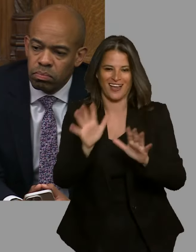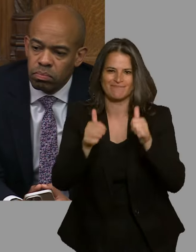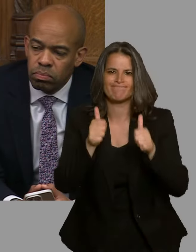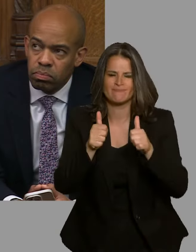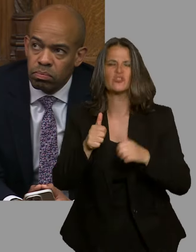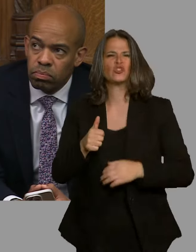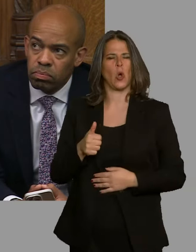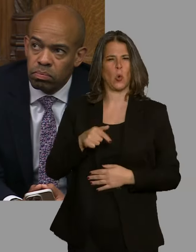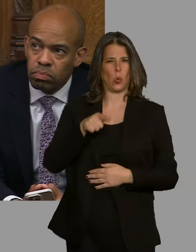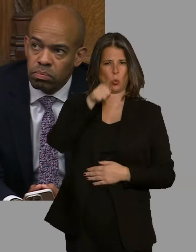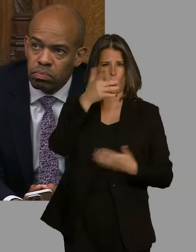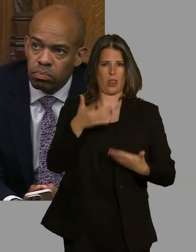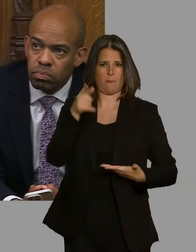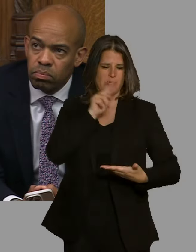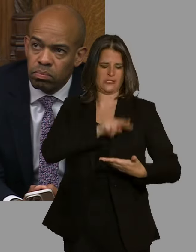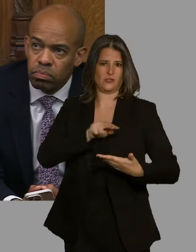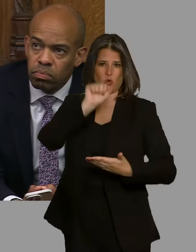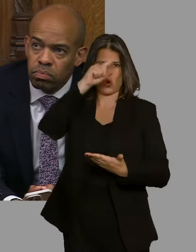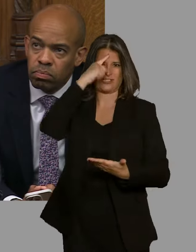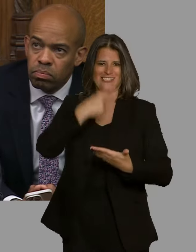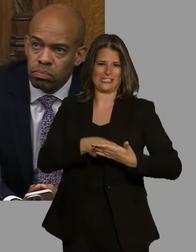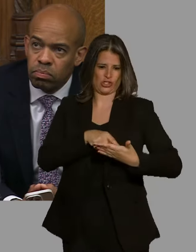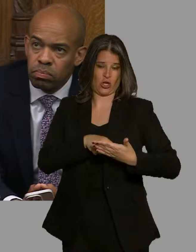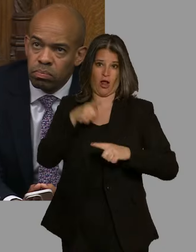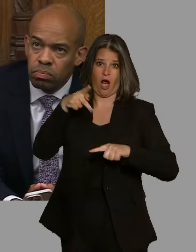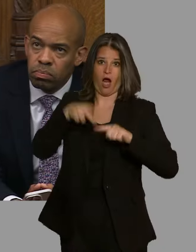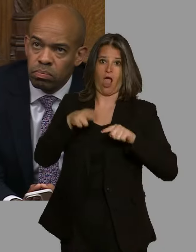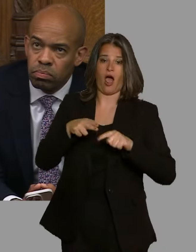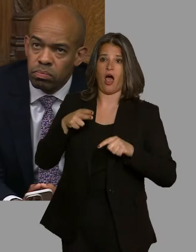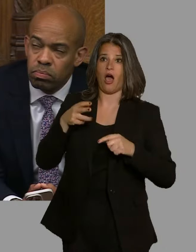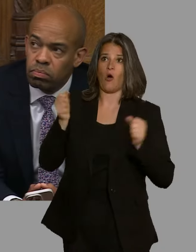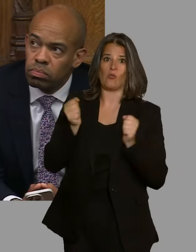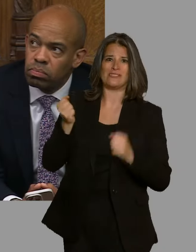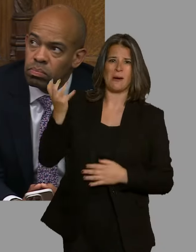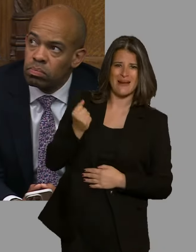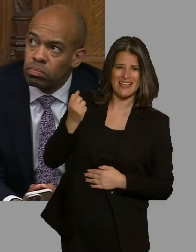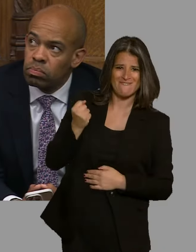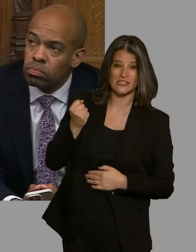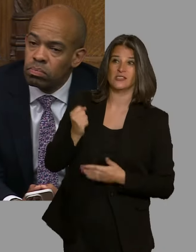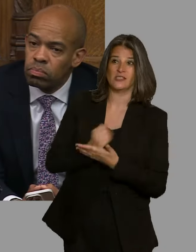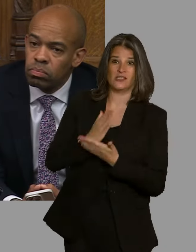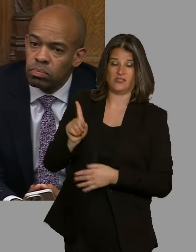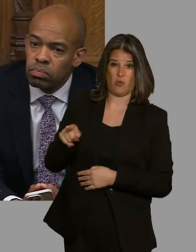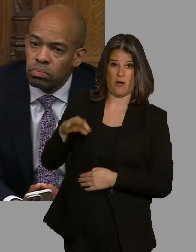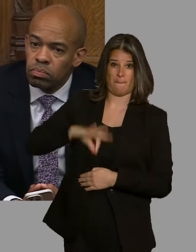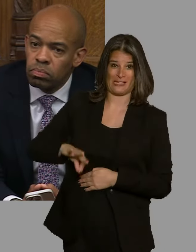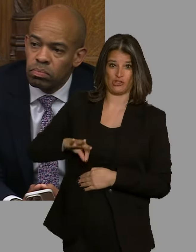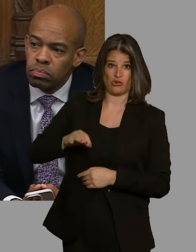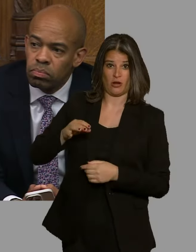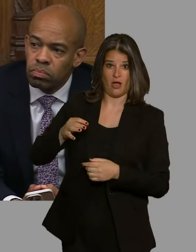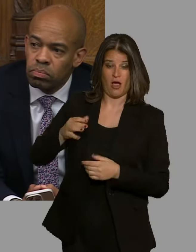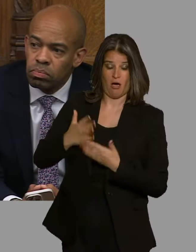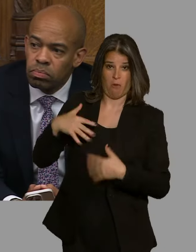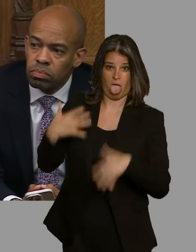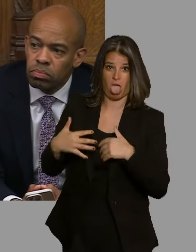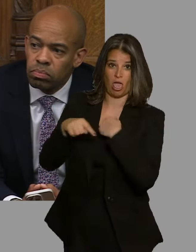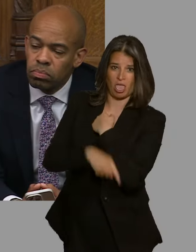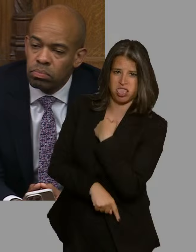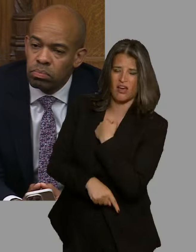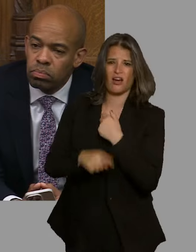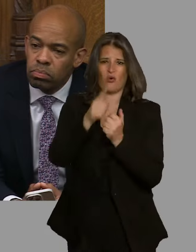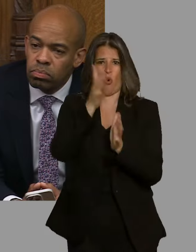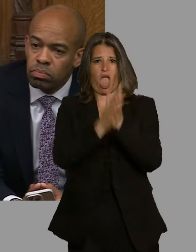by selling off our fishing waters, surely he can review the evidence and see the verdict. Will the Prime Minister now throw these